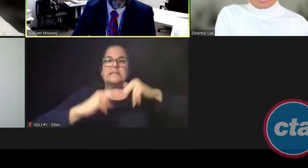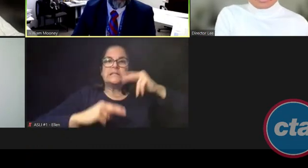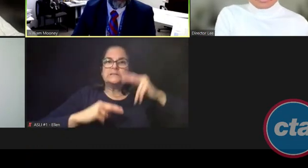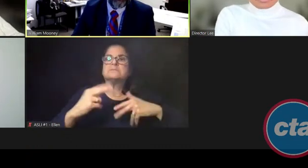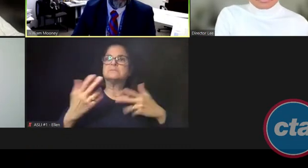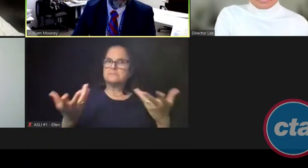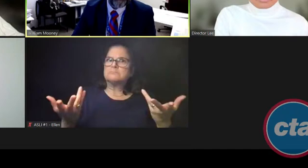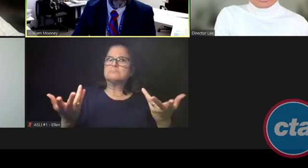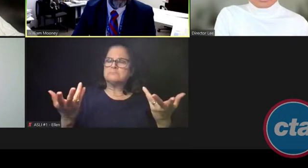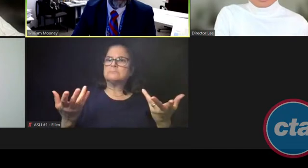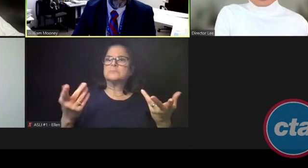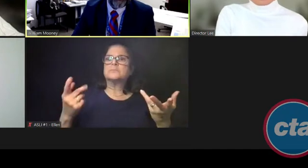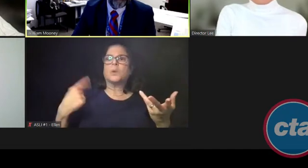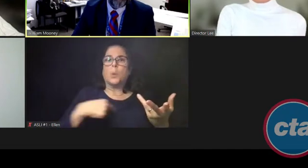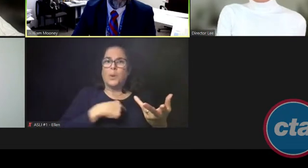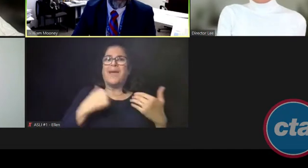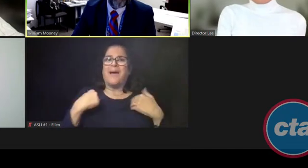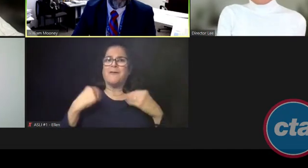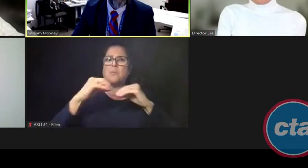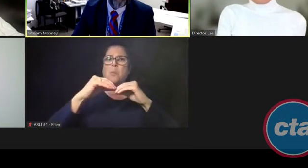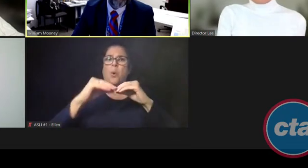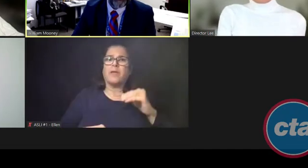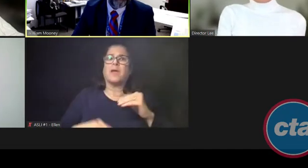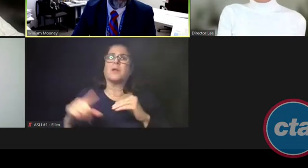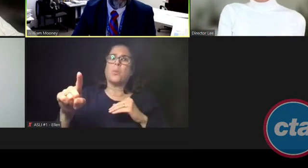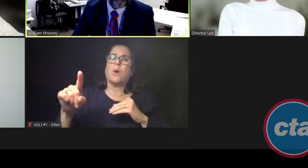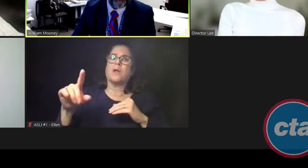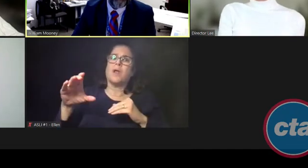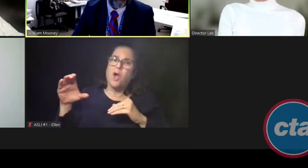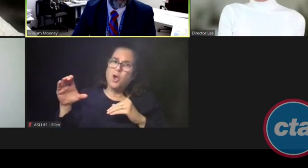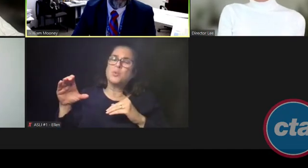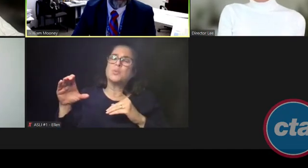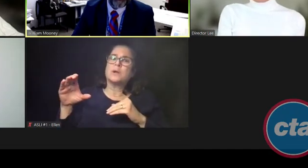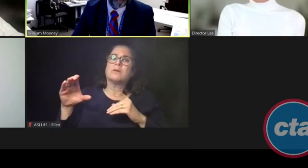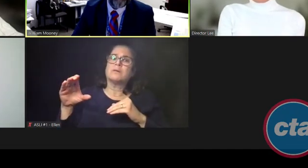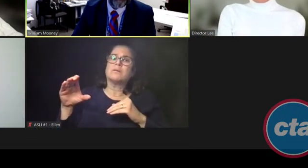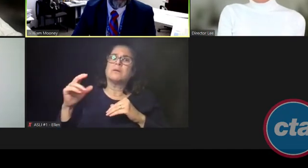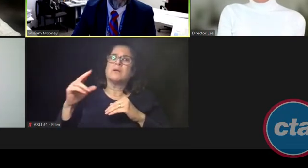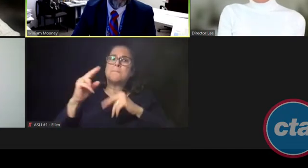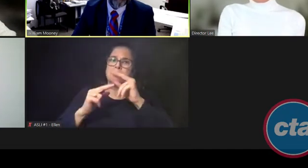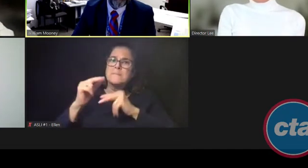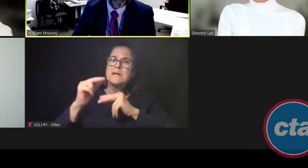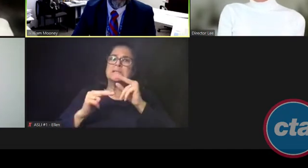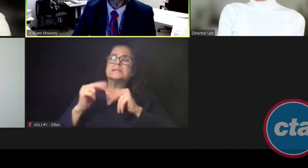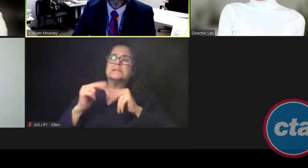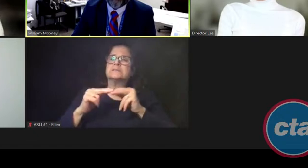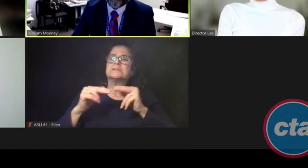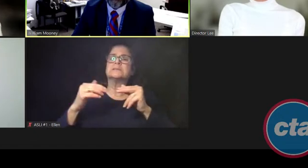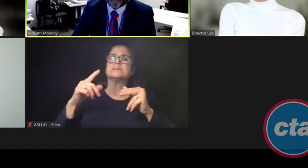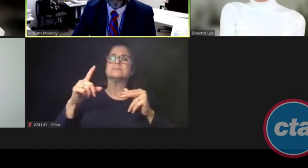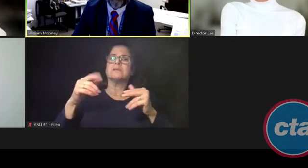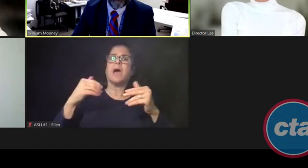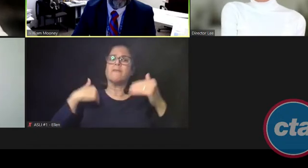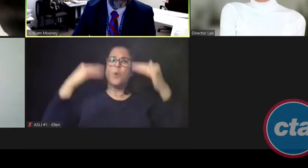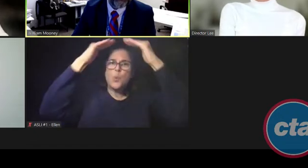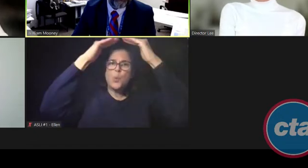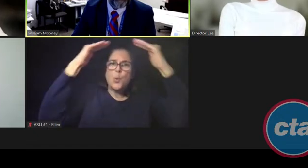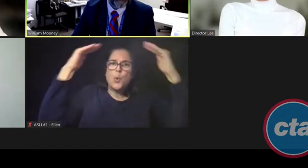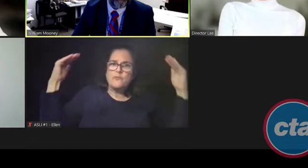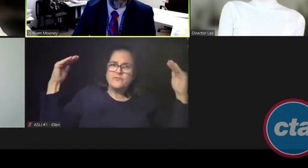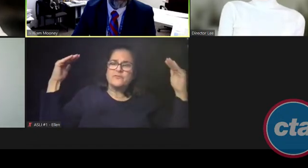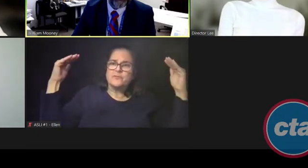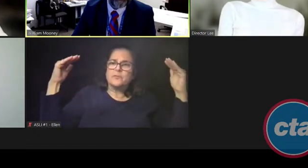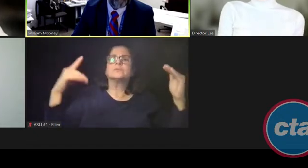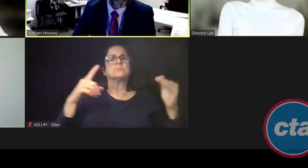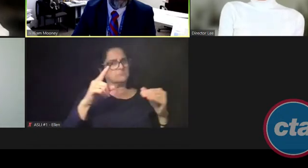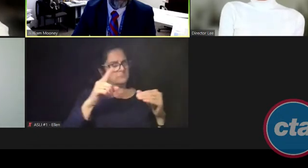Director, we have over 100 facilities that have bitumen roofs on them that require regular inspection and maintenance to ensure that the equipment and personnel